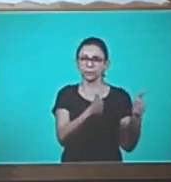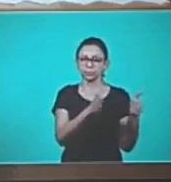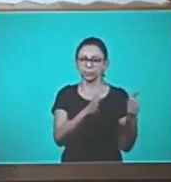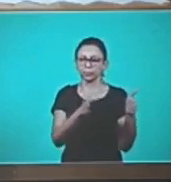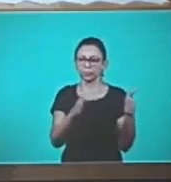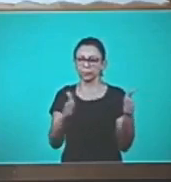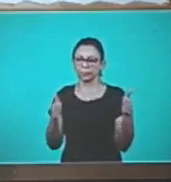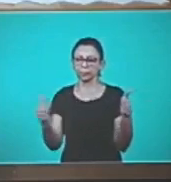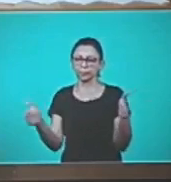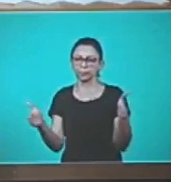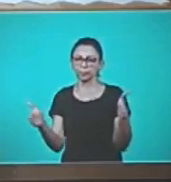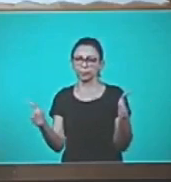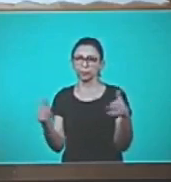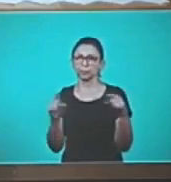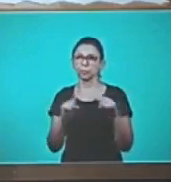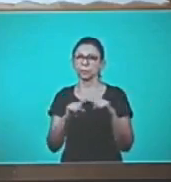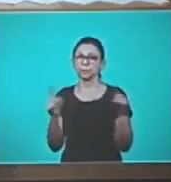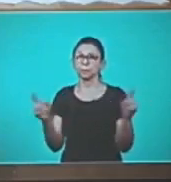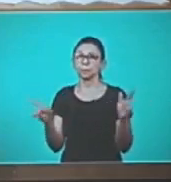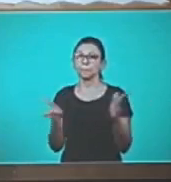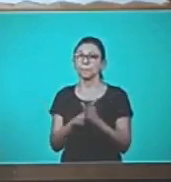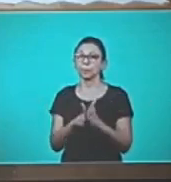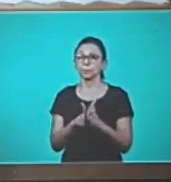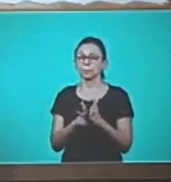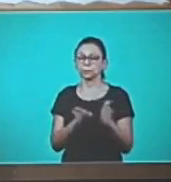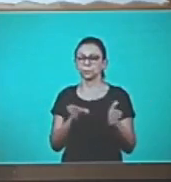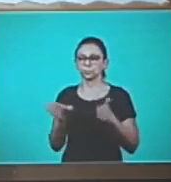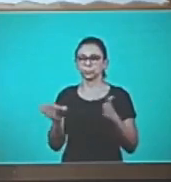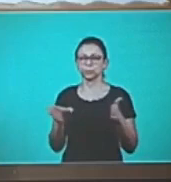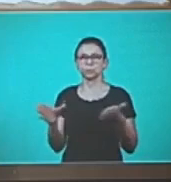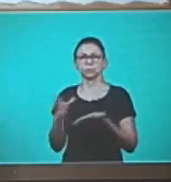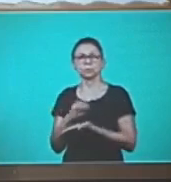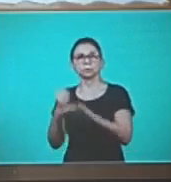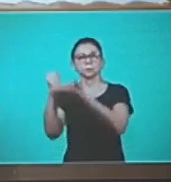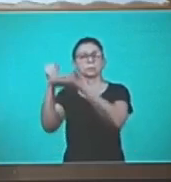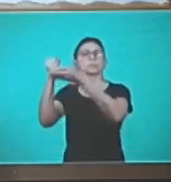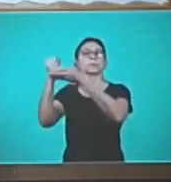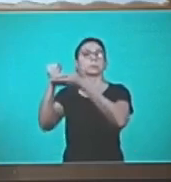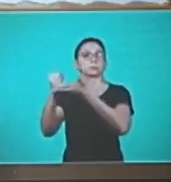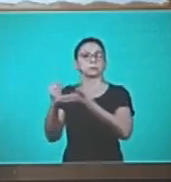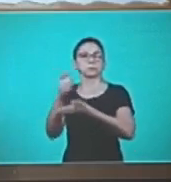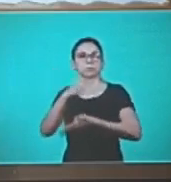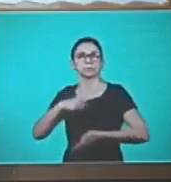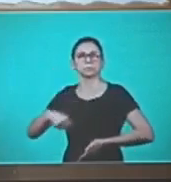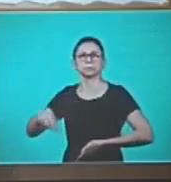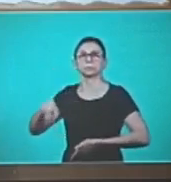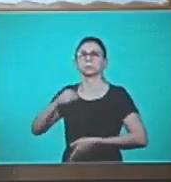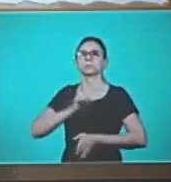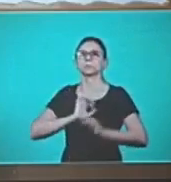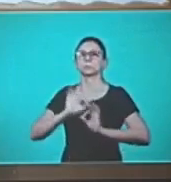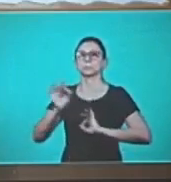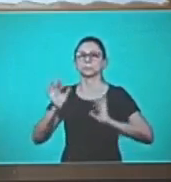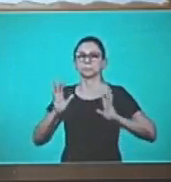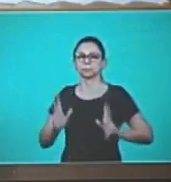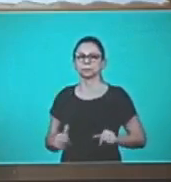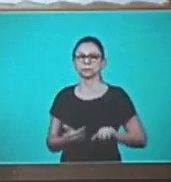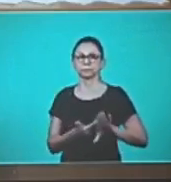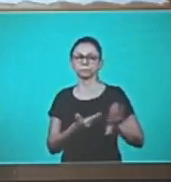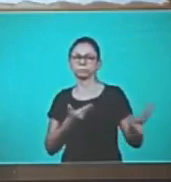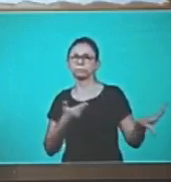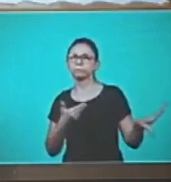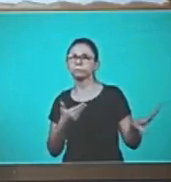specifically to this time of the rapture of the church, when the church is getting ready for its